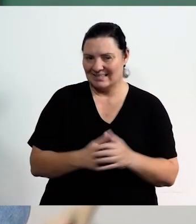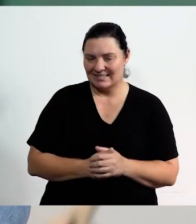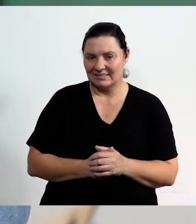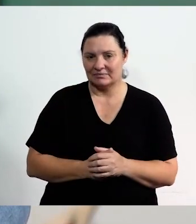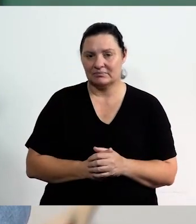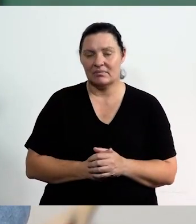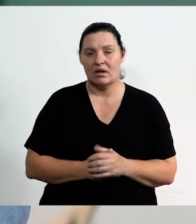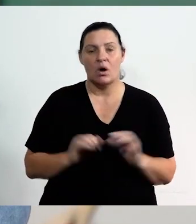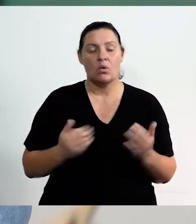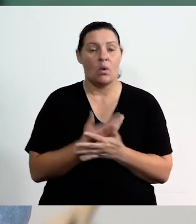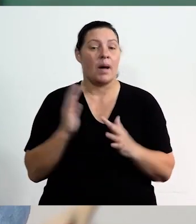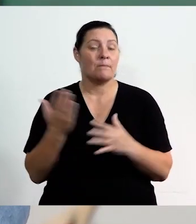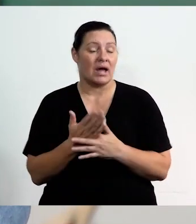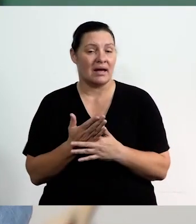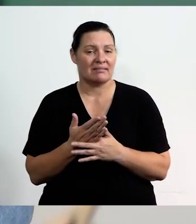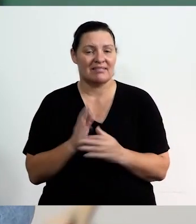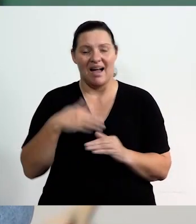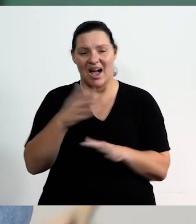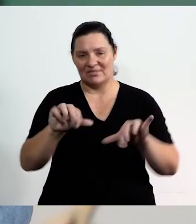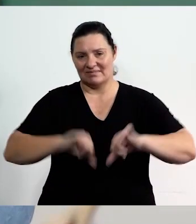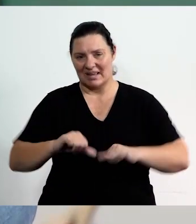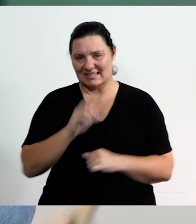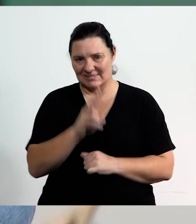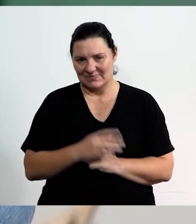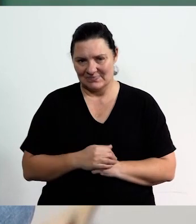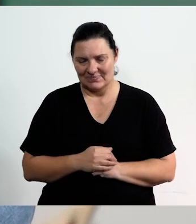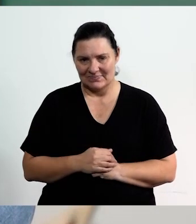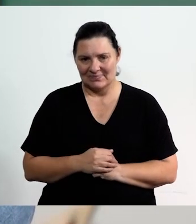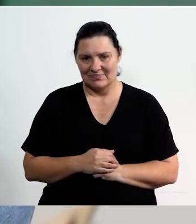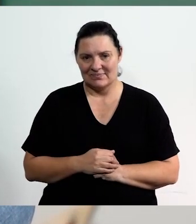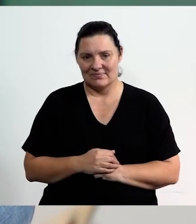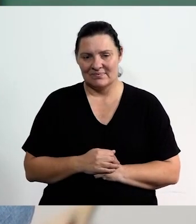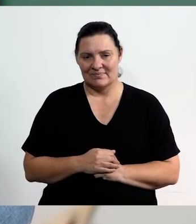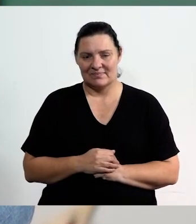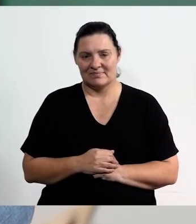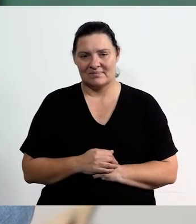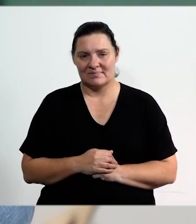Well done if you did. Let's quickly go to an ad break, and then we'll see you just now.